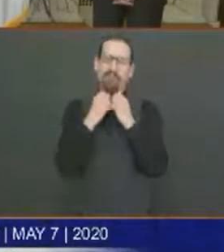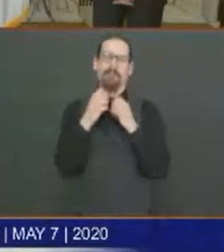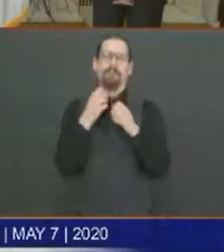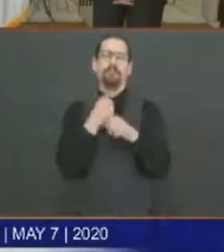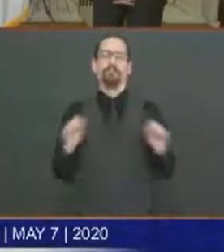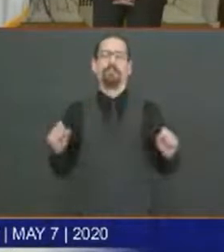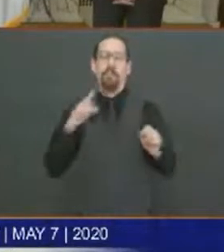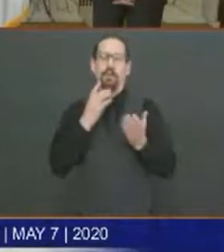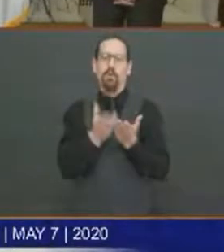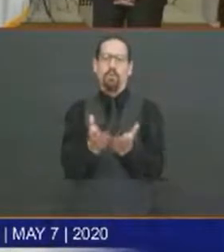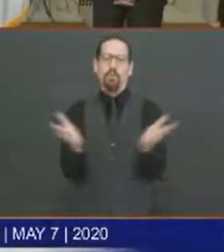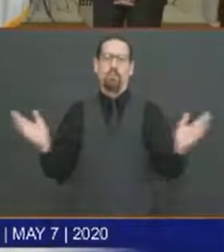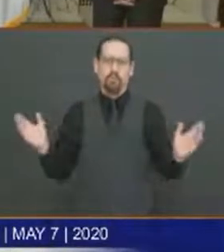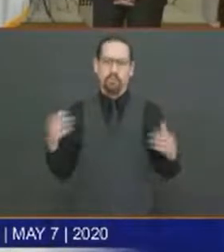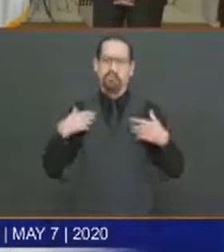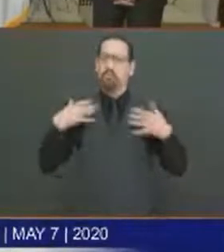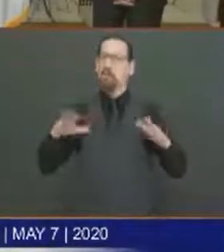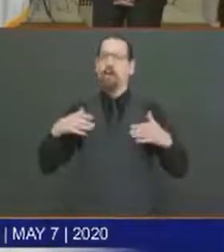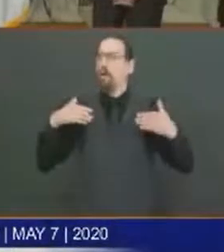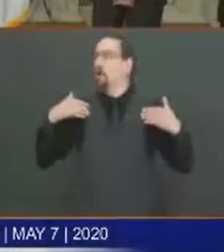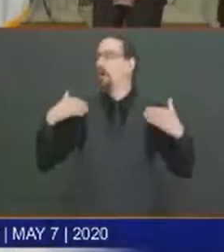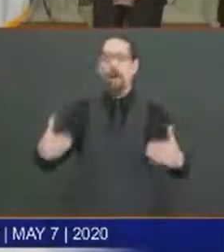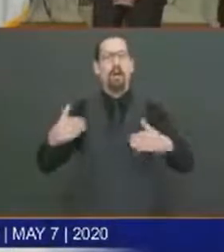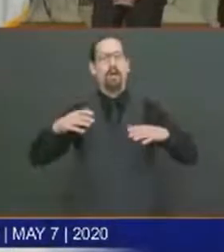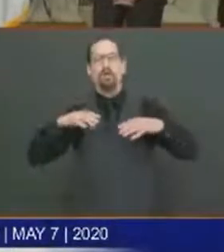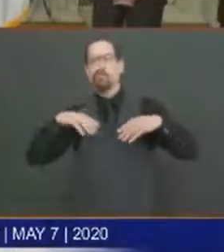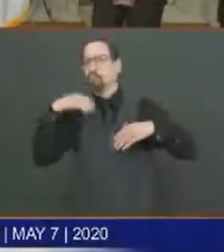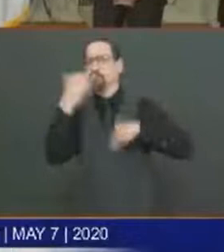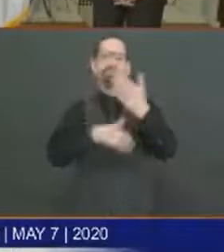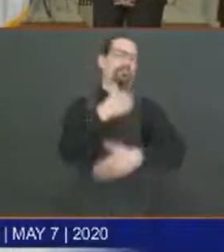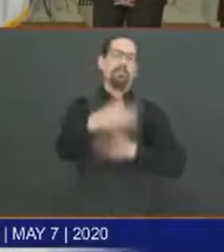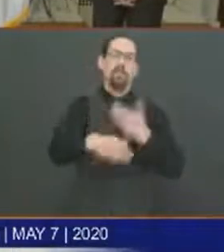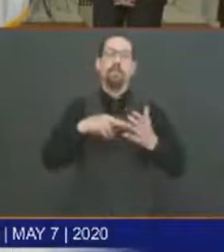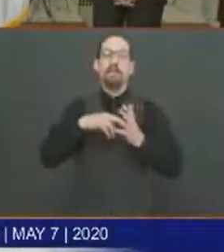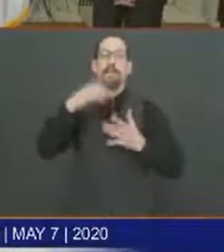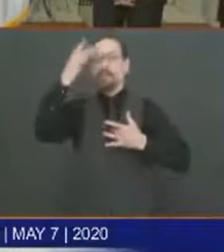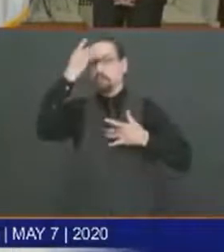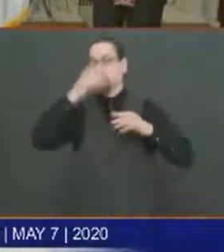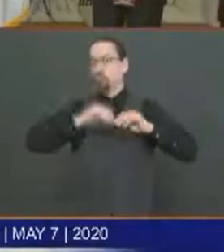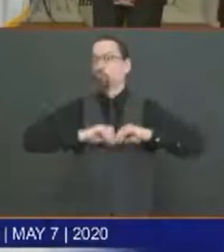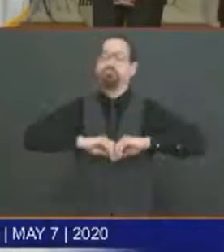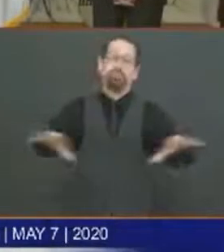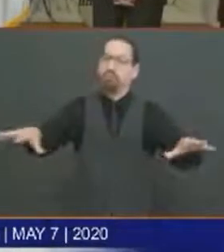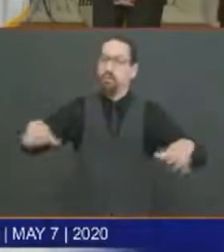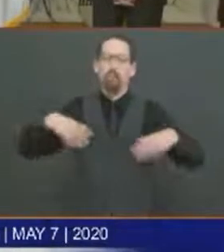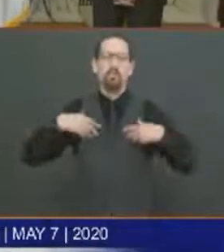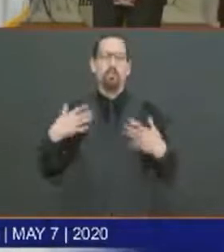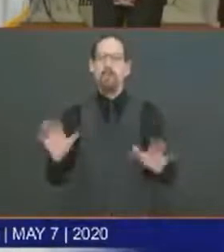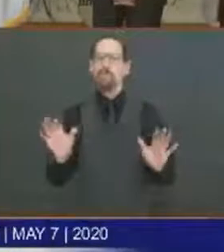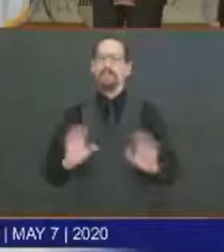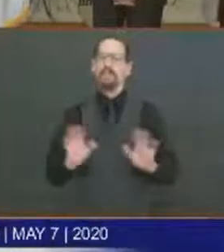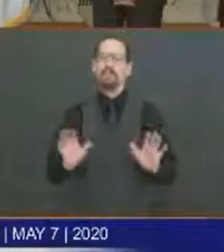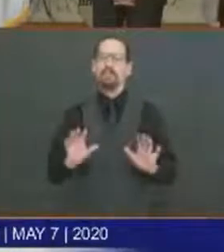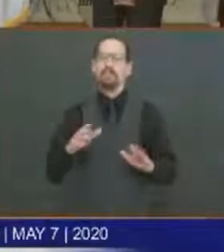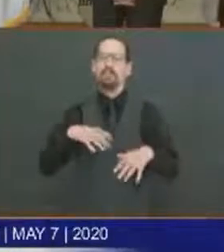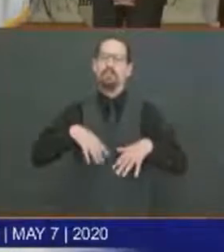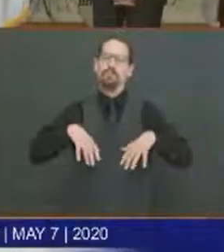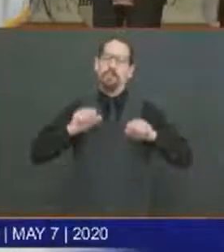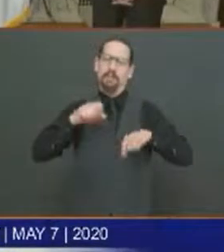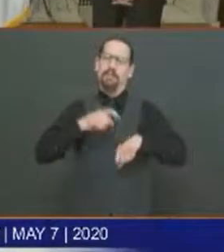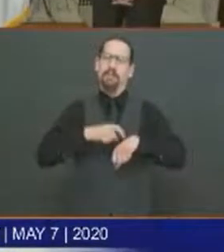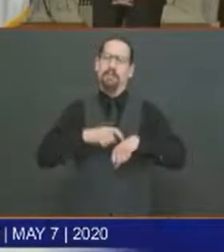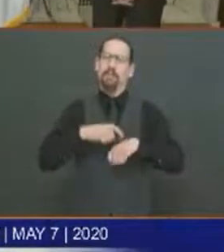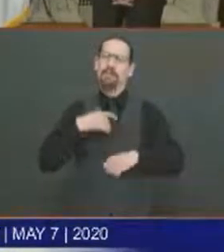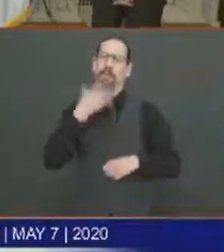than to go too fast and pull back. So if that means waiting another couple of weeks, as hard as that is, I have